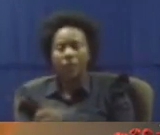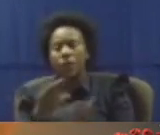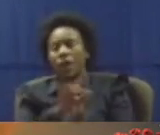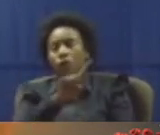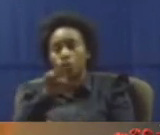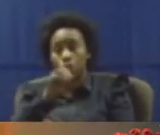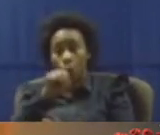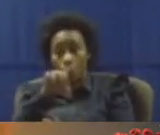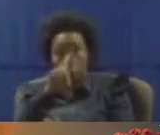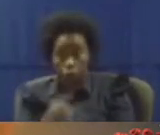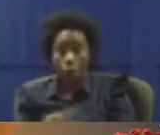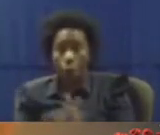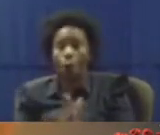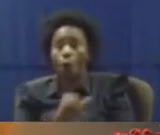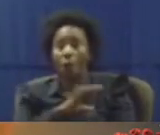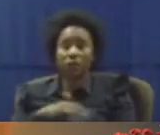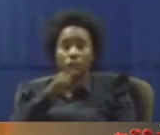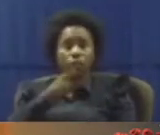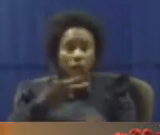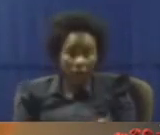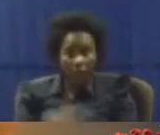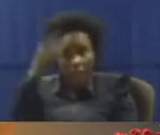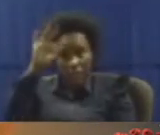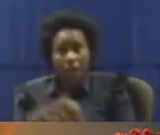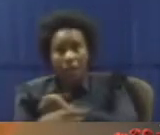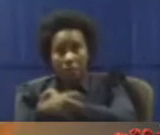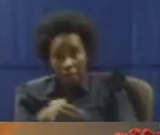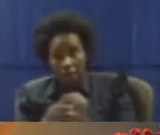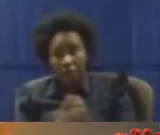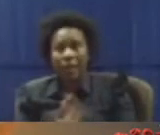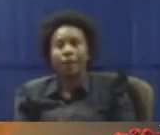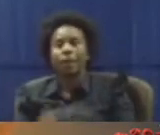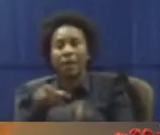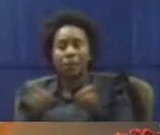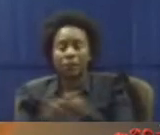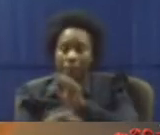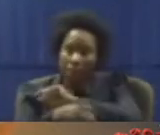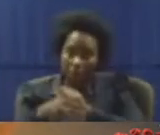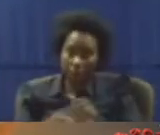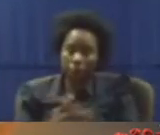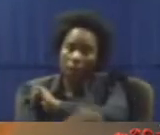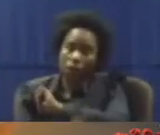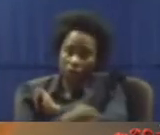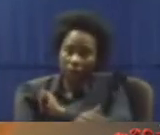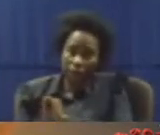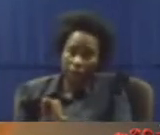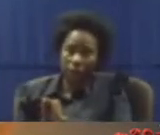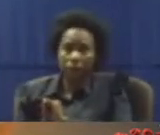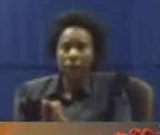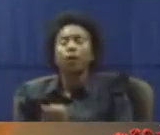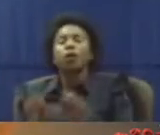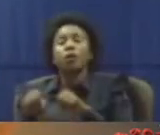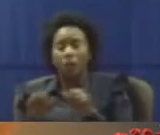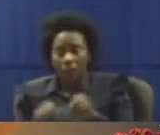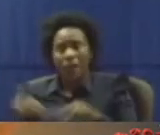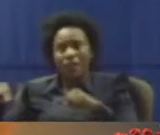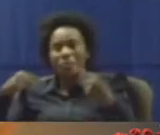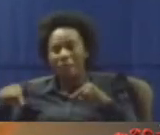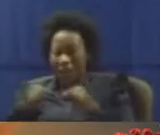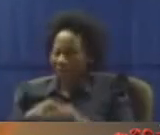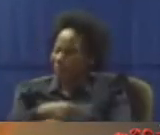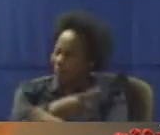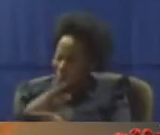Commission and how state capture and the Gupta syndicate has looted Eskom and the country. So yes, we can debate for hours about